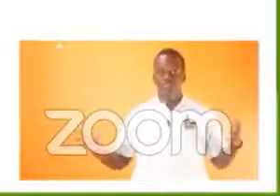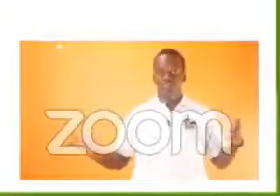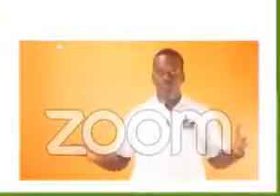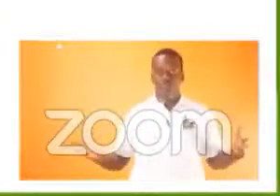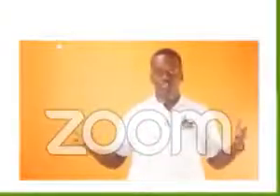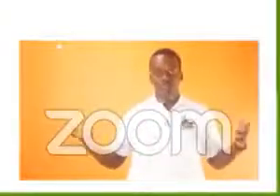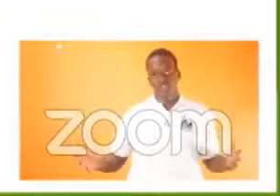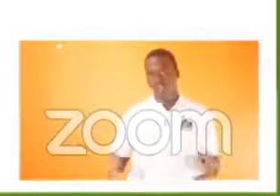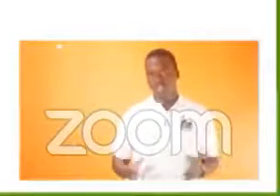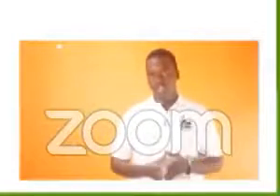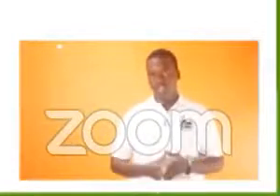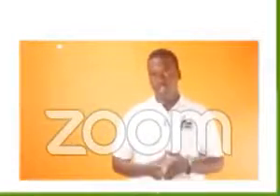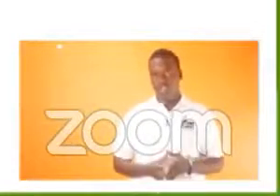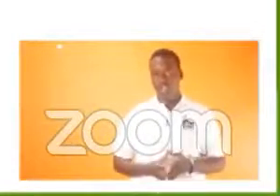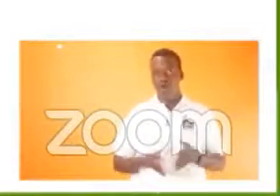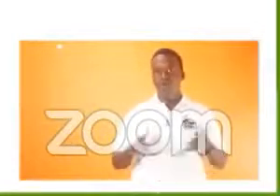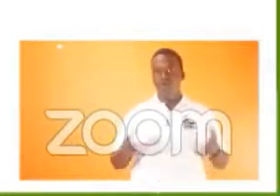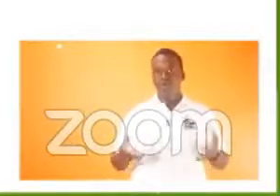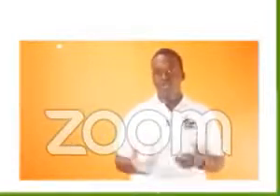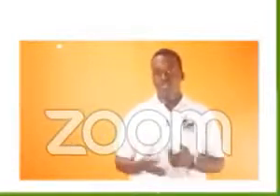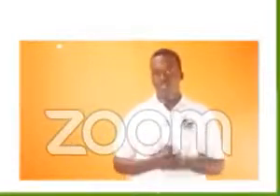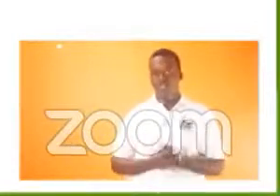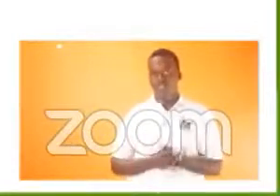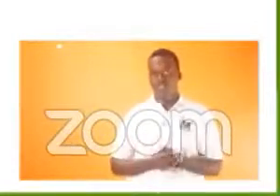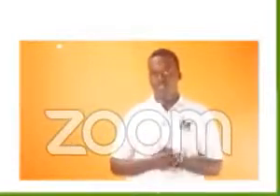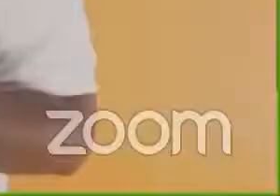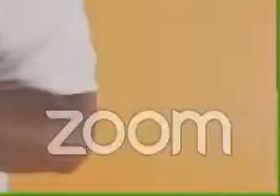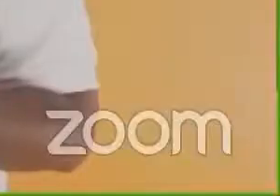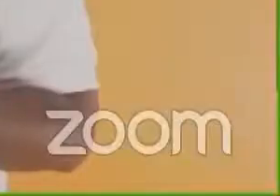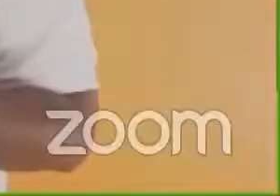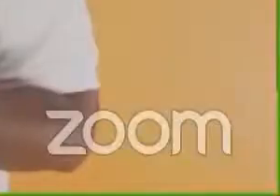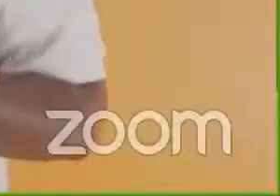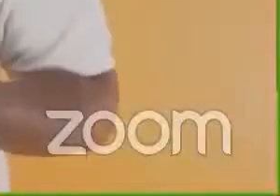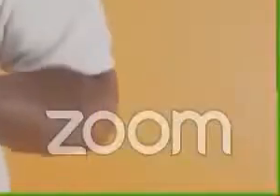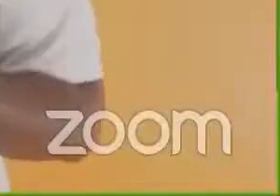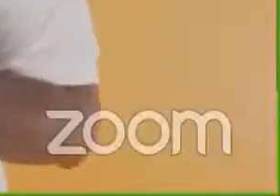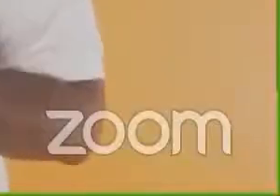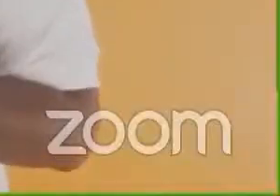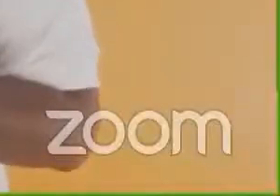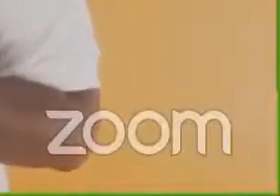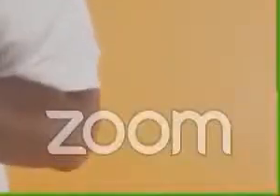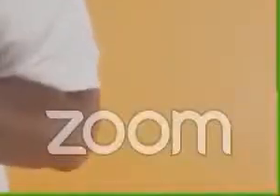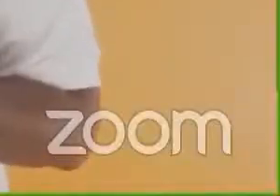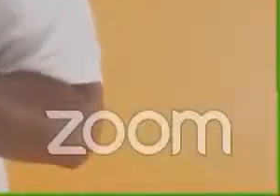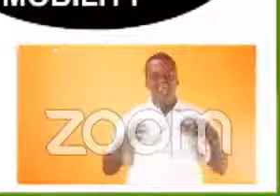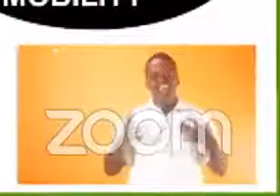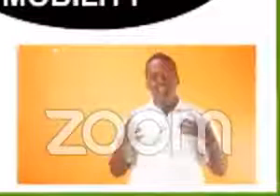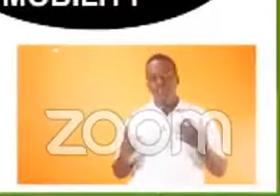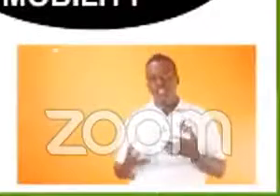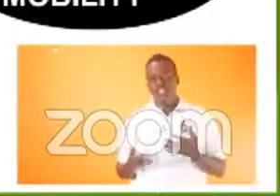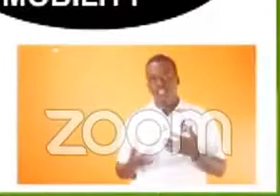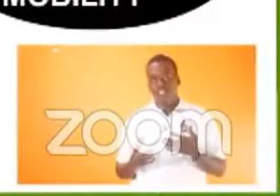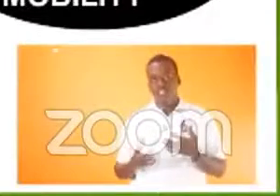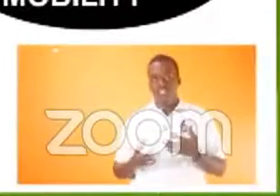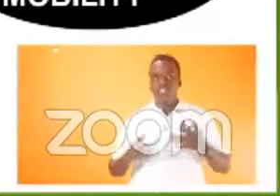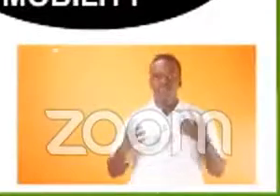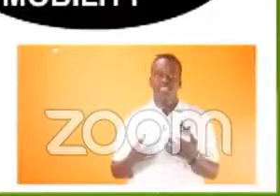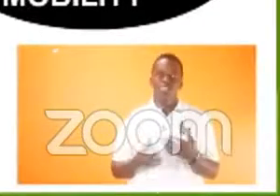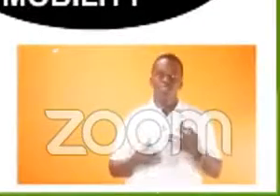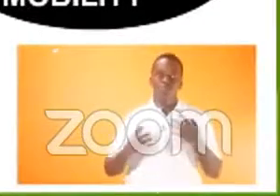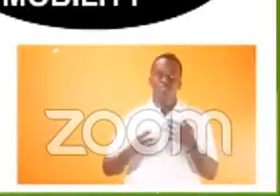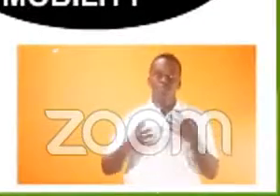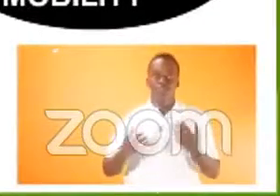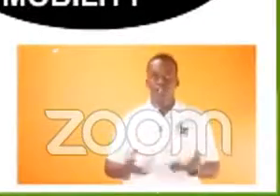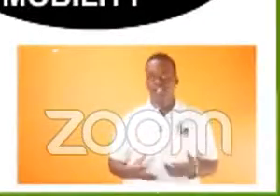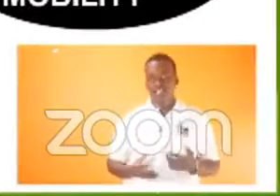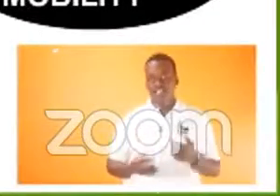had to be spent on a chair, how would you want it to be? Hold that thought. Now again, imagine that your